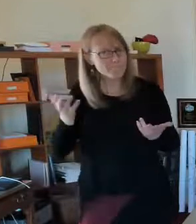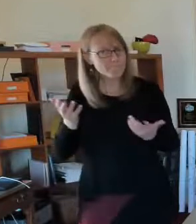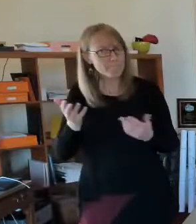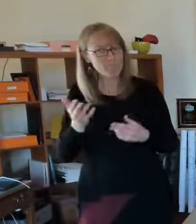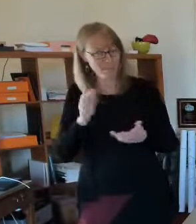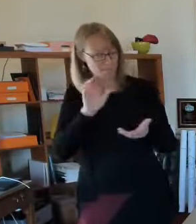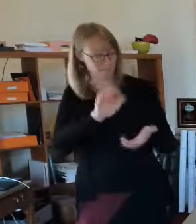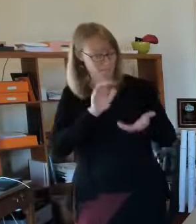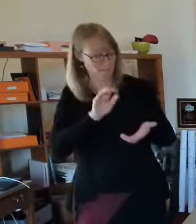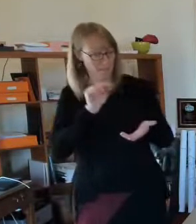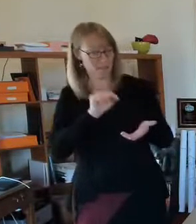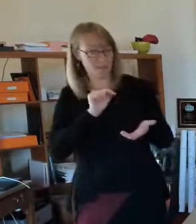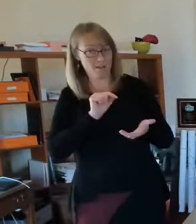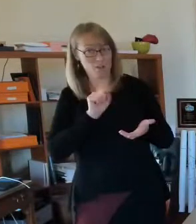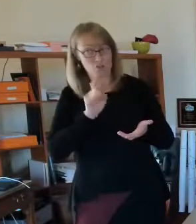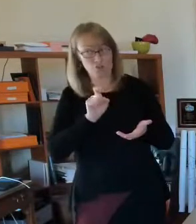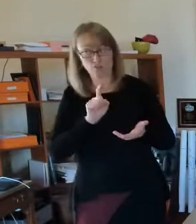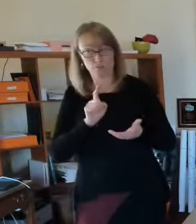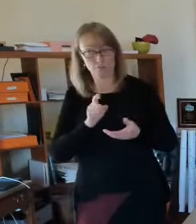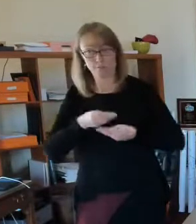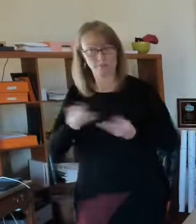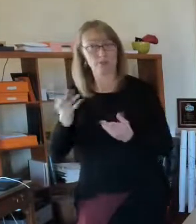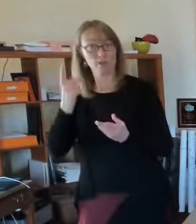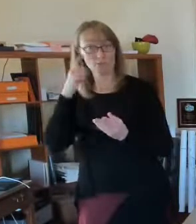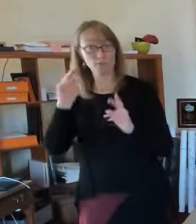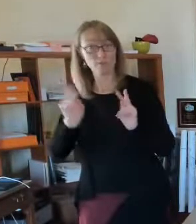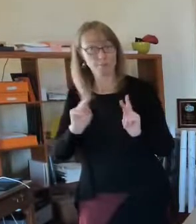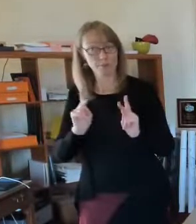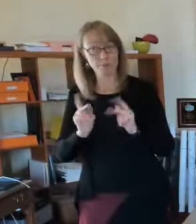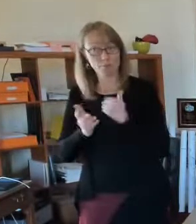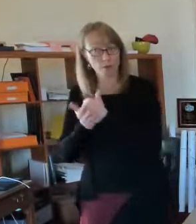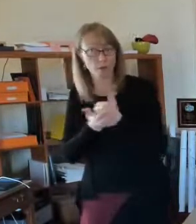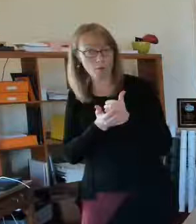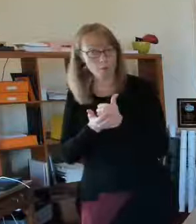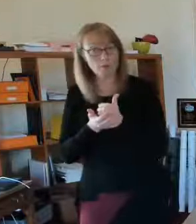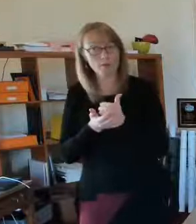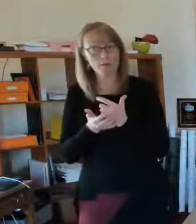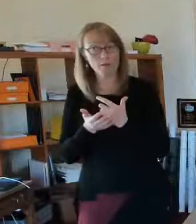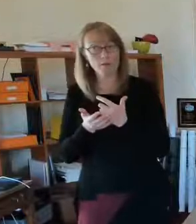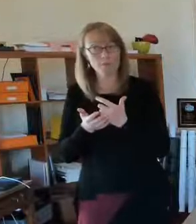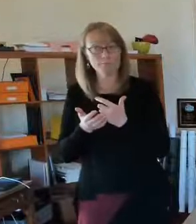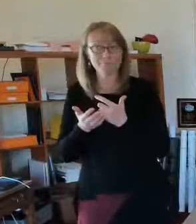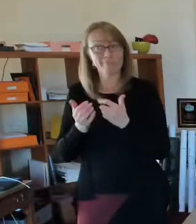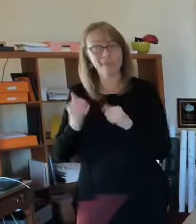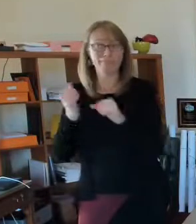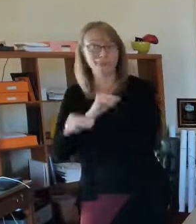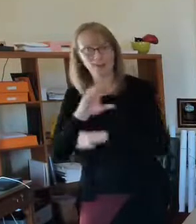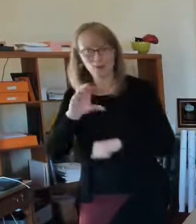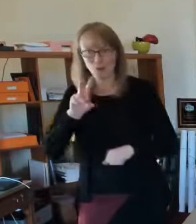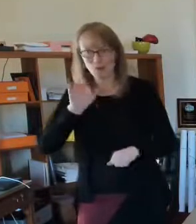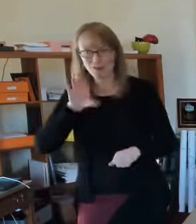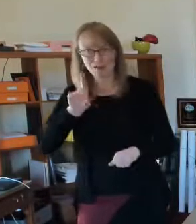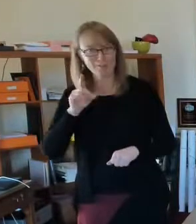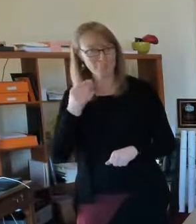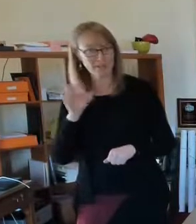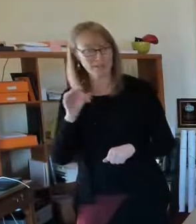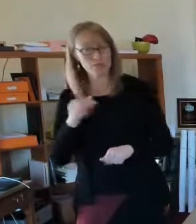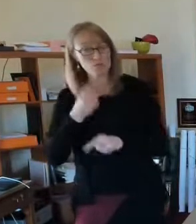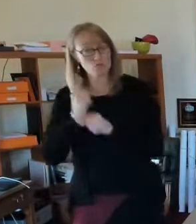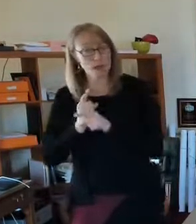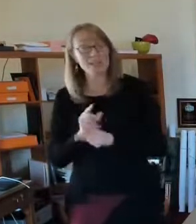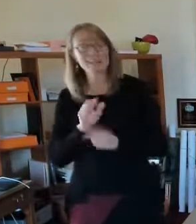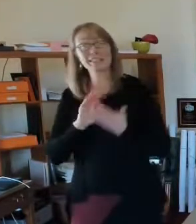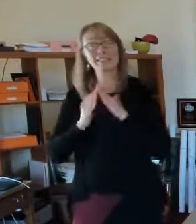fight COVID-19? Absolutely. Dean, was that Dean, Mm-hmm. did you say? Absolutely, Dean. So the city of St. Louis received $35